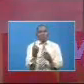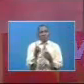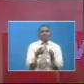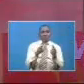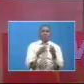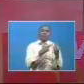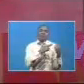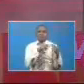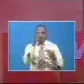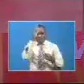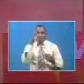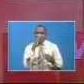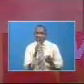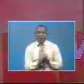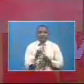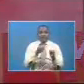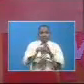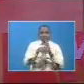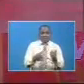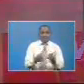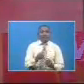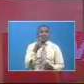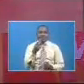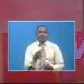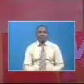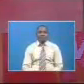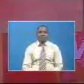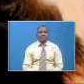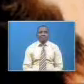for responsible parenthood. A report by Sarah Ofori.